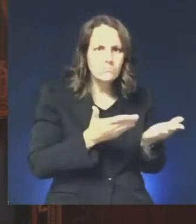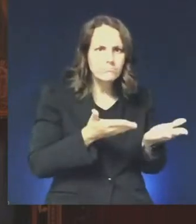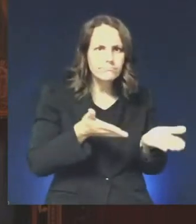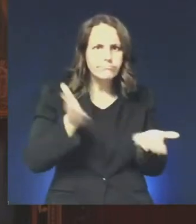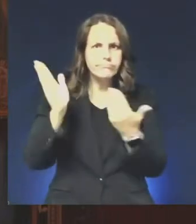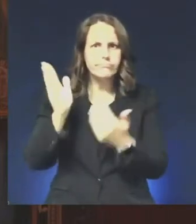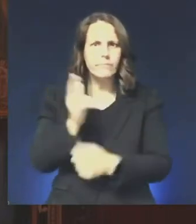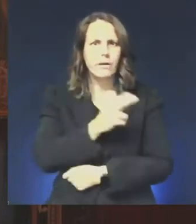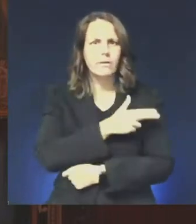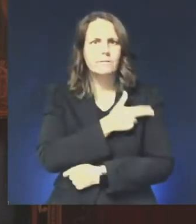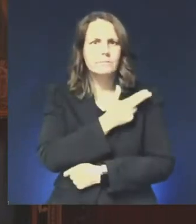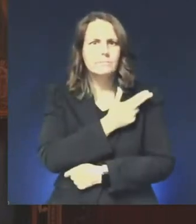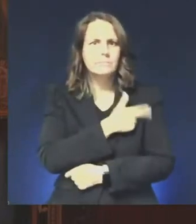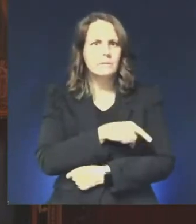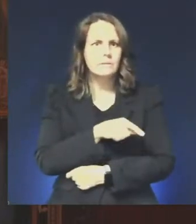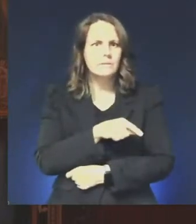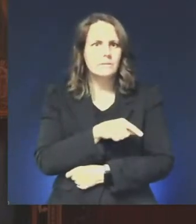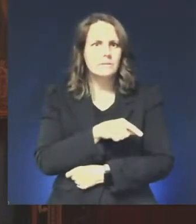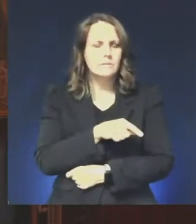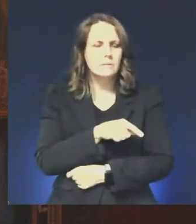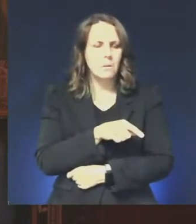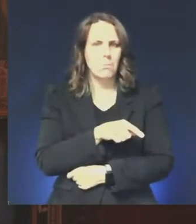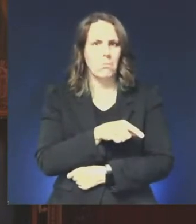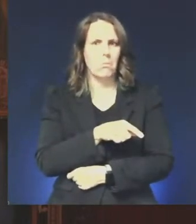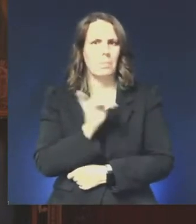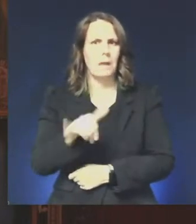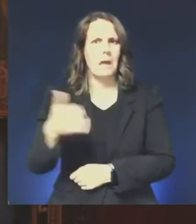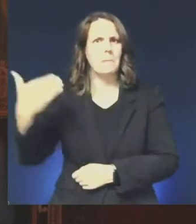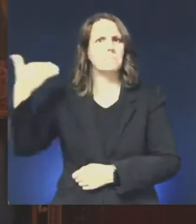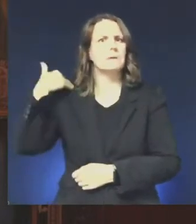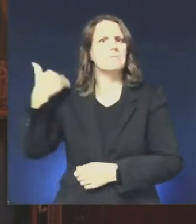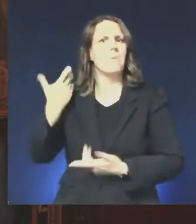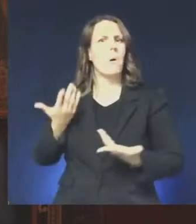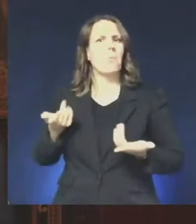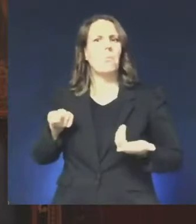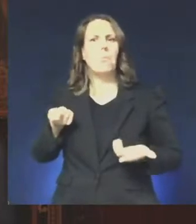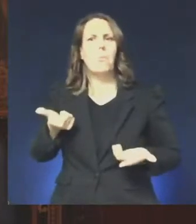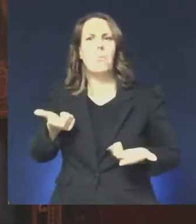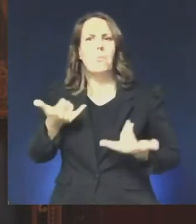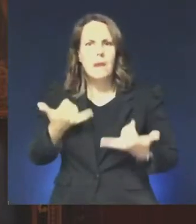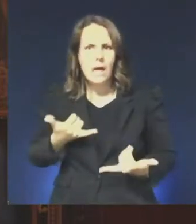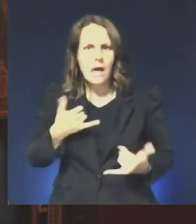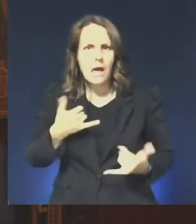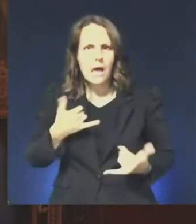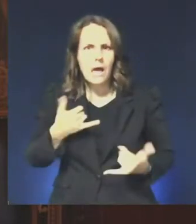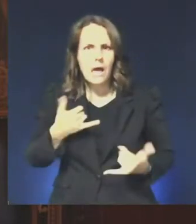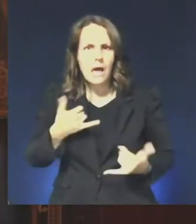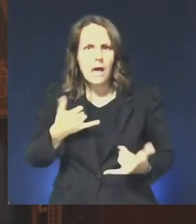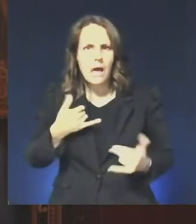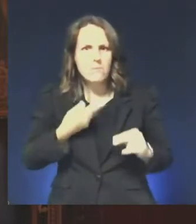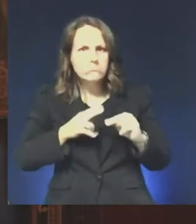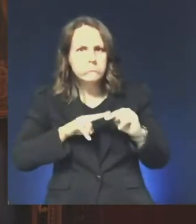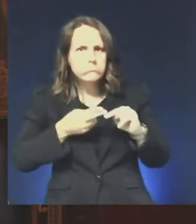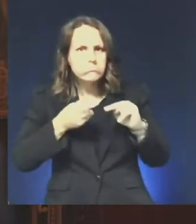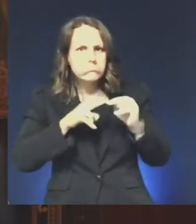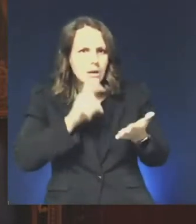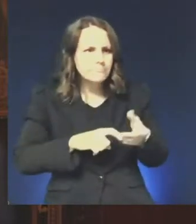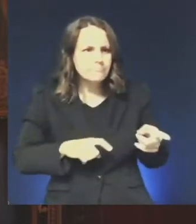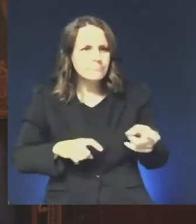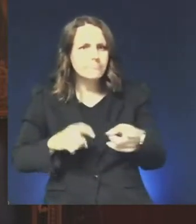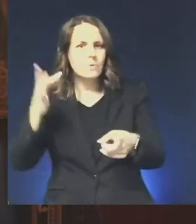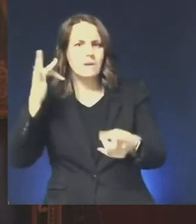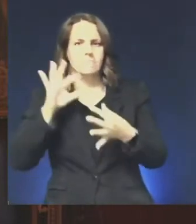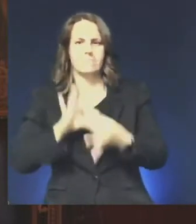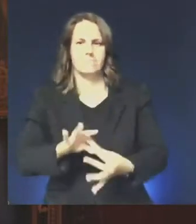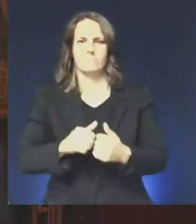is that as infections of COVID-19 increase across the board, that could very well translate to higher numbers